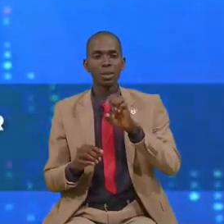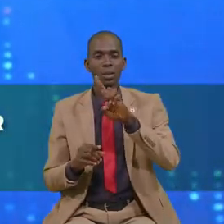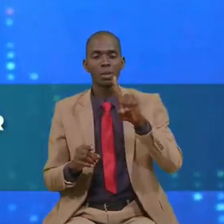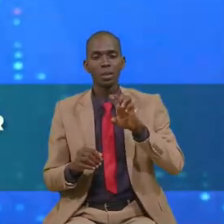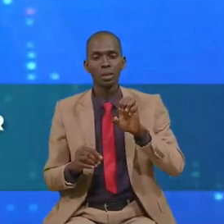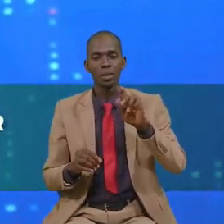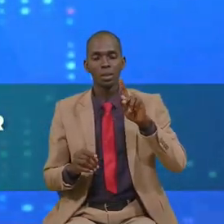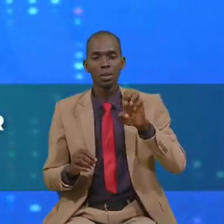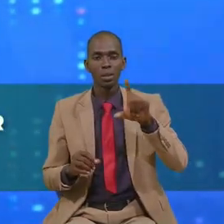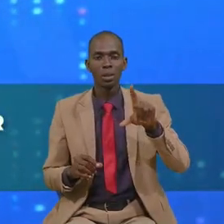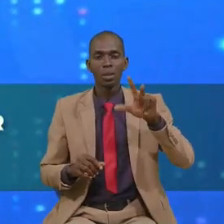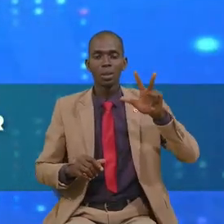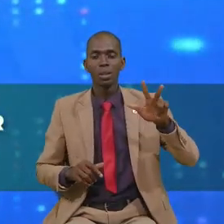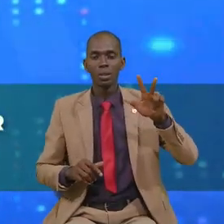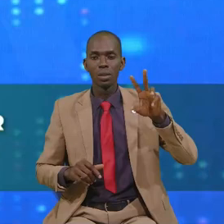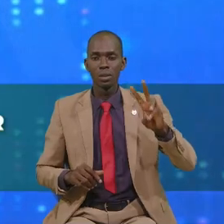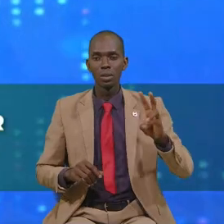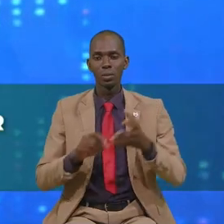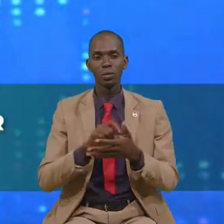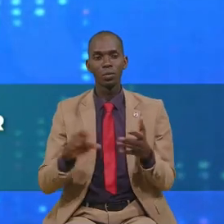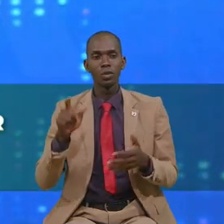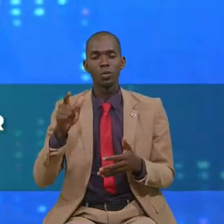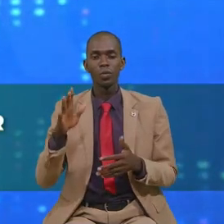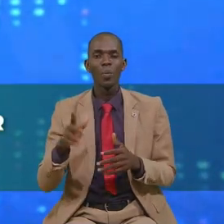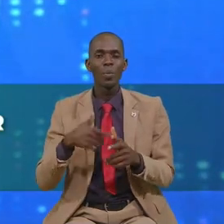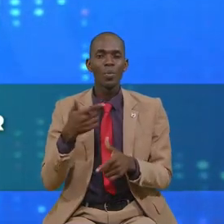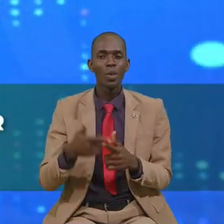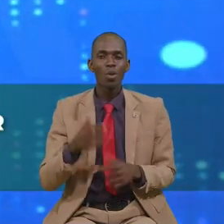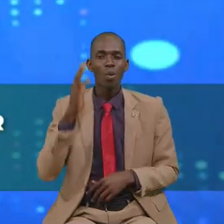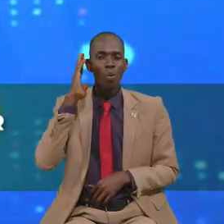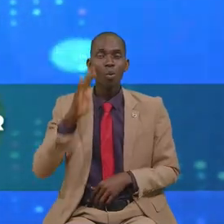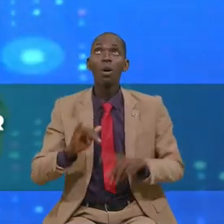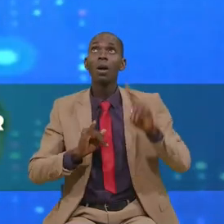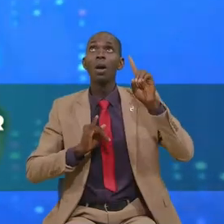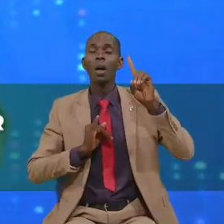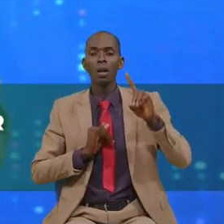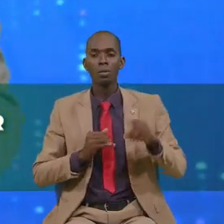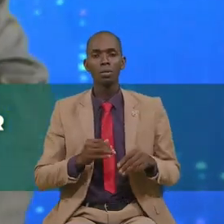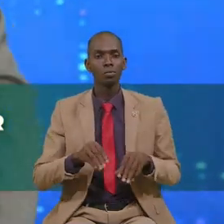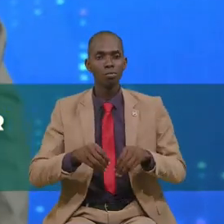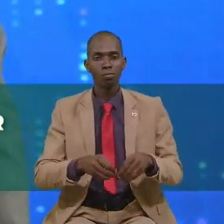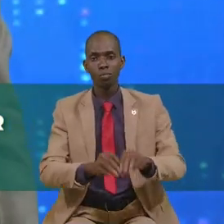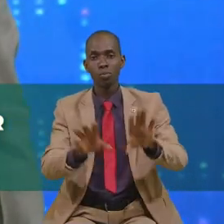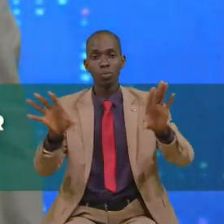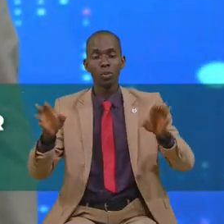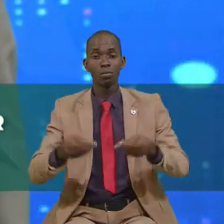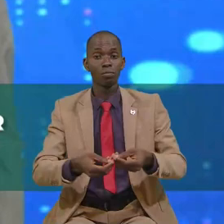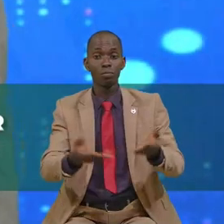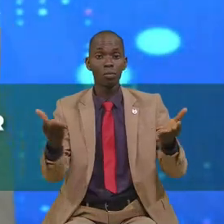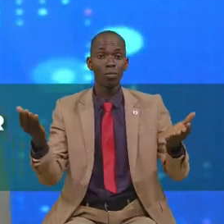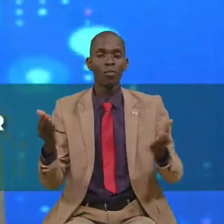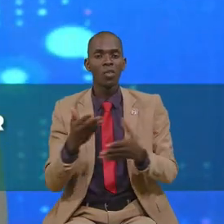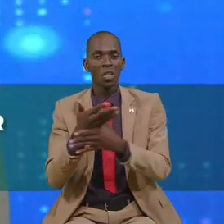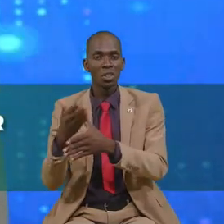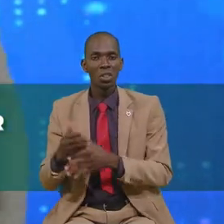says, then will I sprinkle clean water upon you. He says he will do